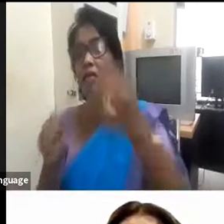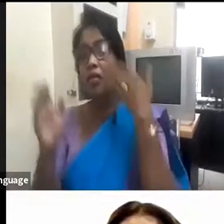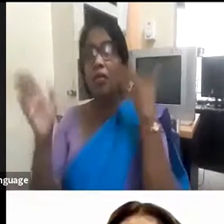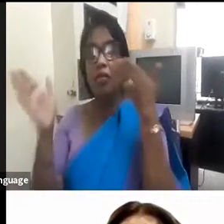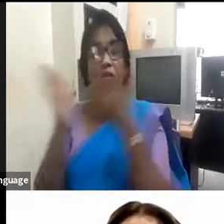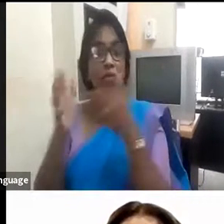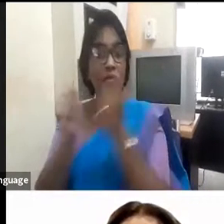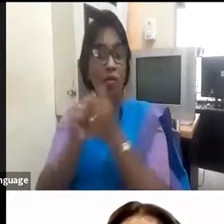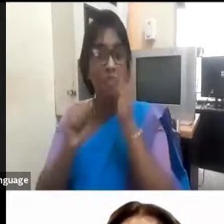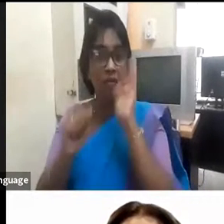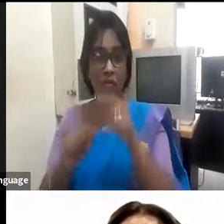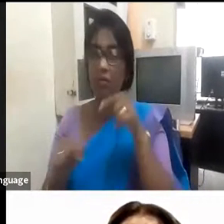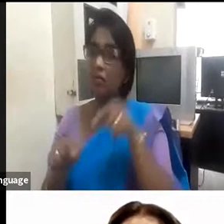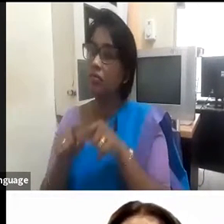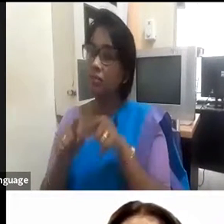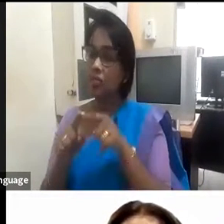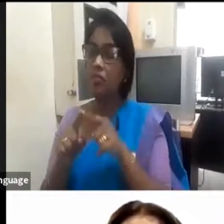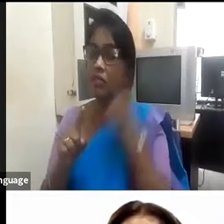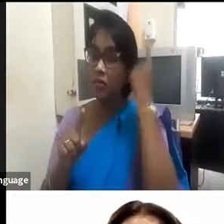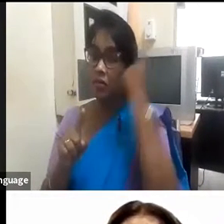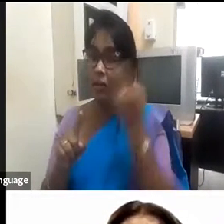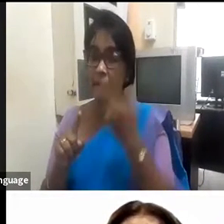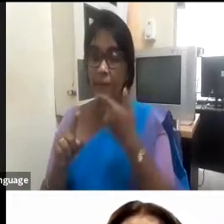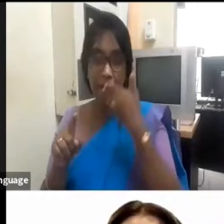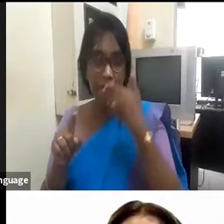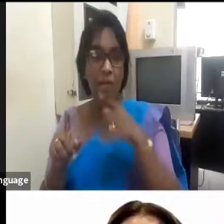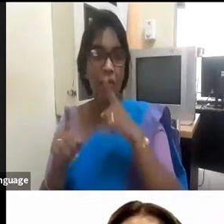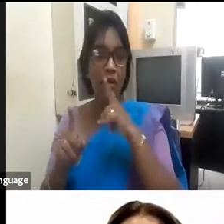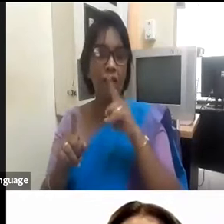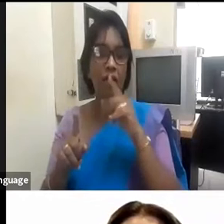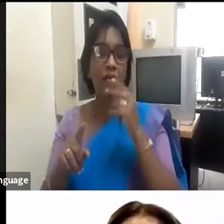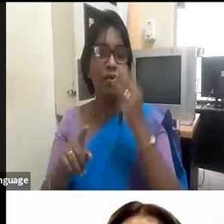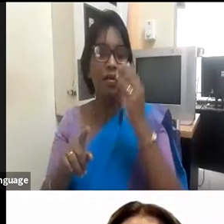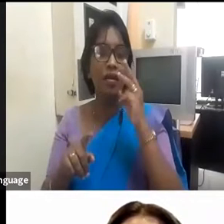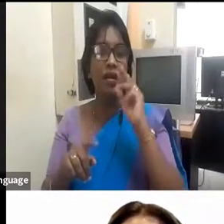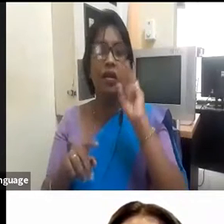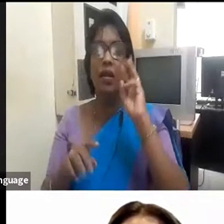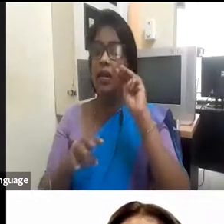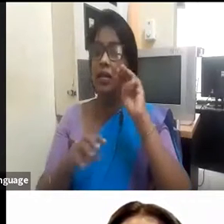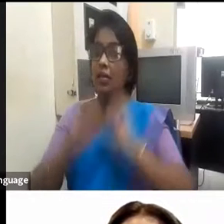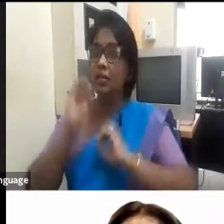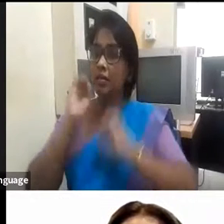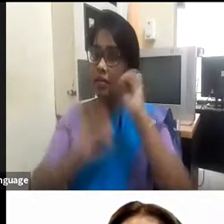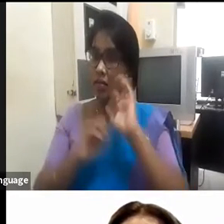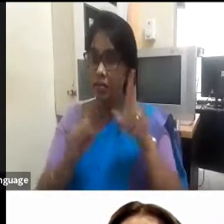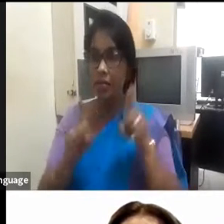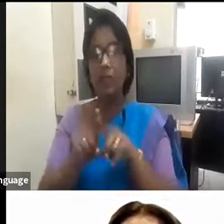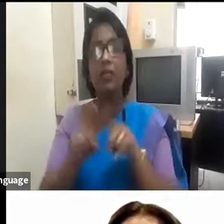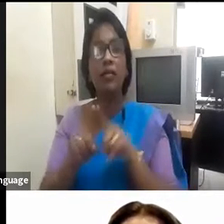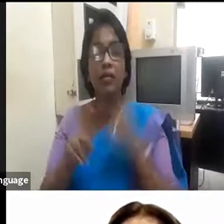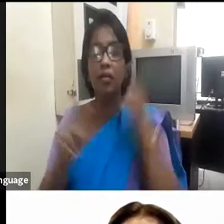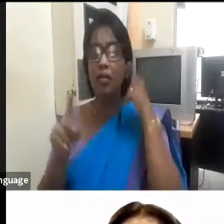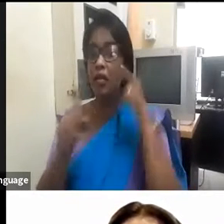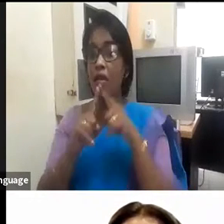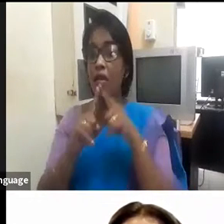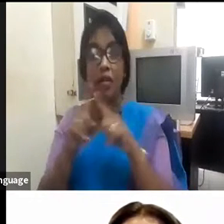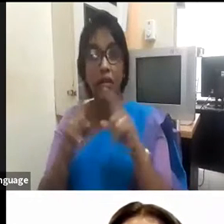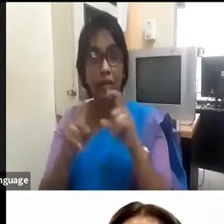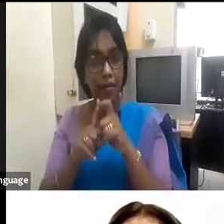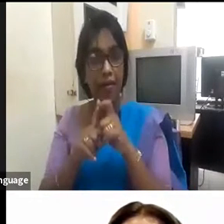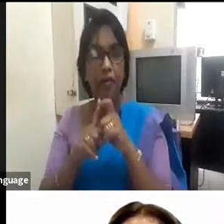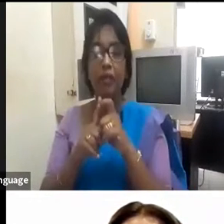Sri Lanka, getting good education in the country, and then due to uncertainty, they move away from the